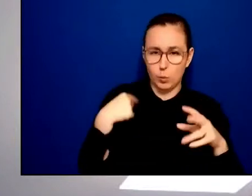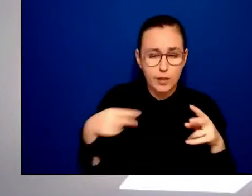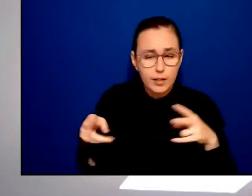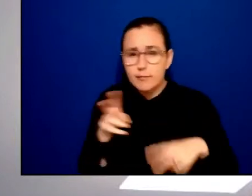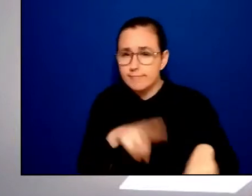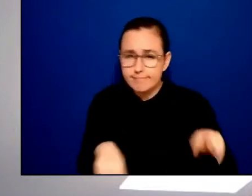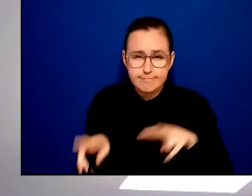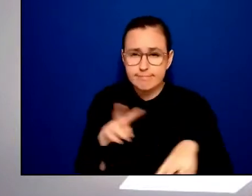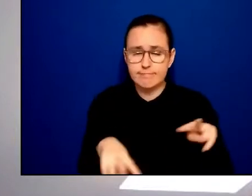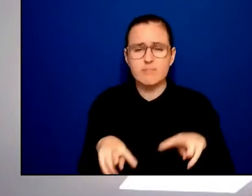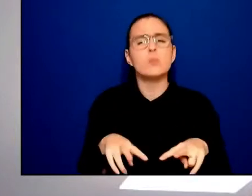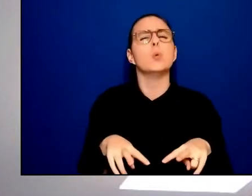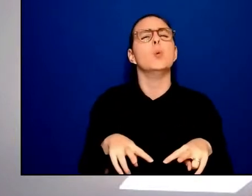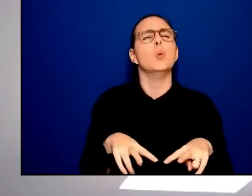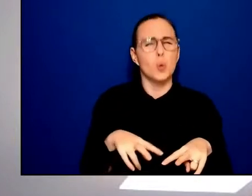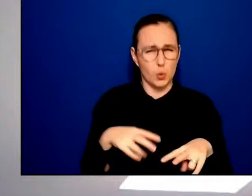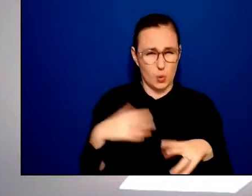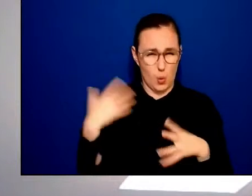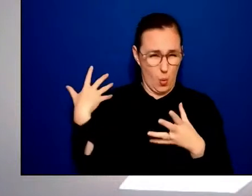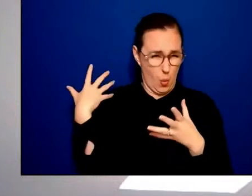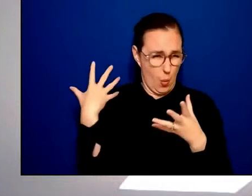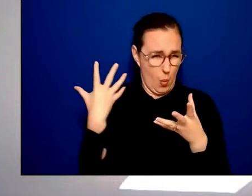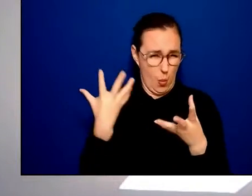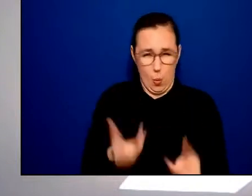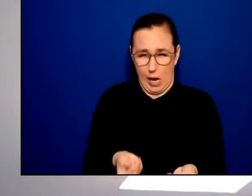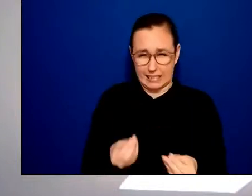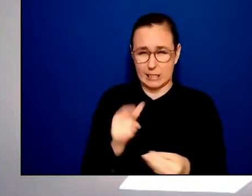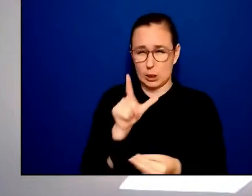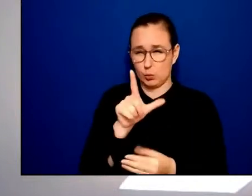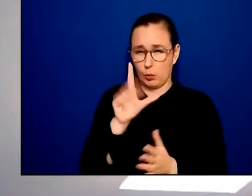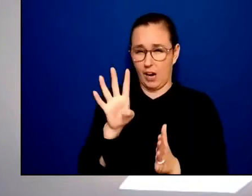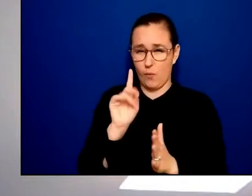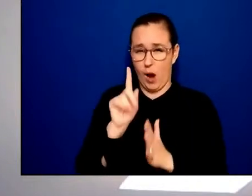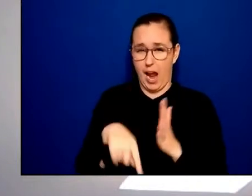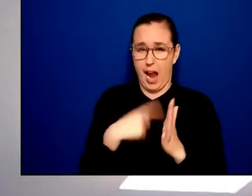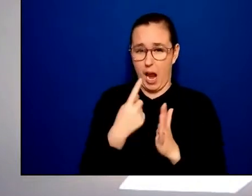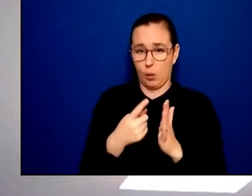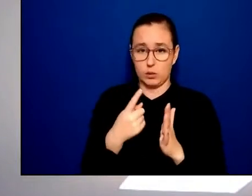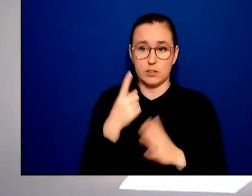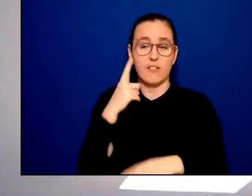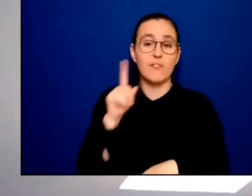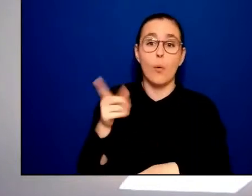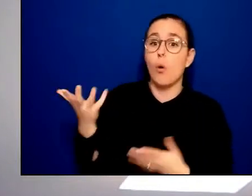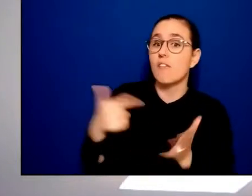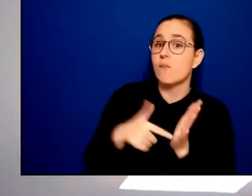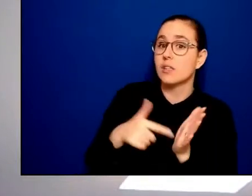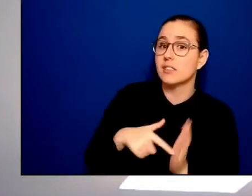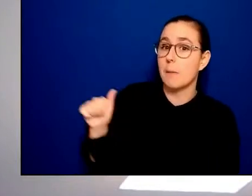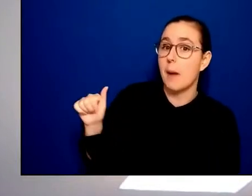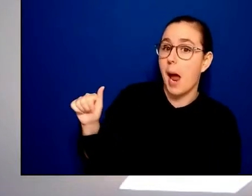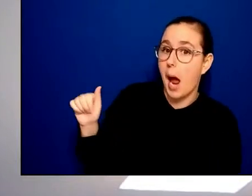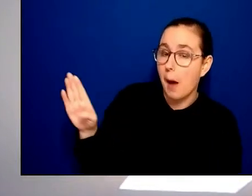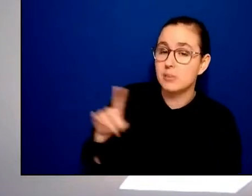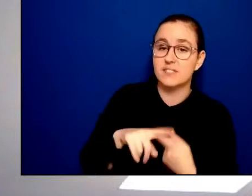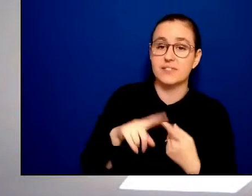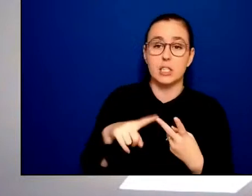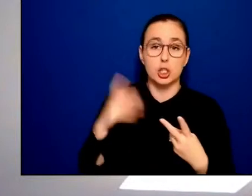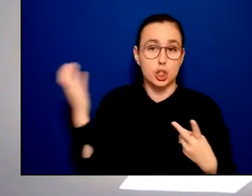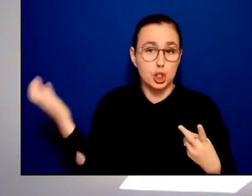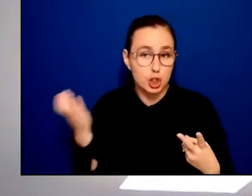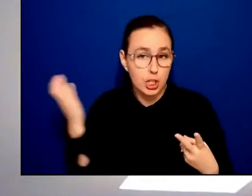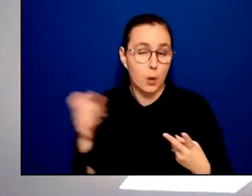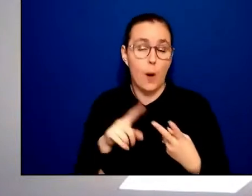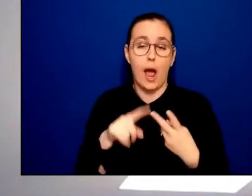year for places like Abbotsford, Chilliwack, and Hope puts a little bit of context into